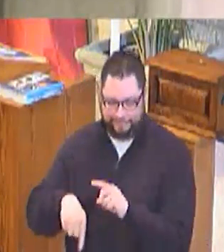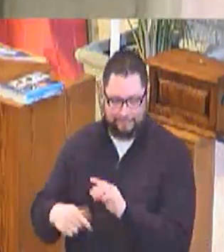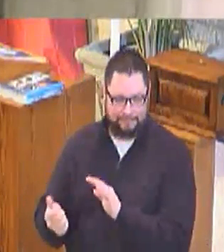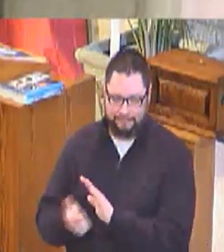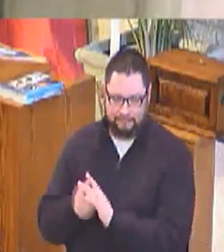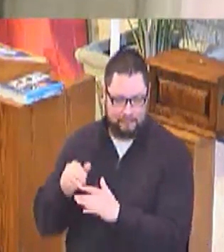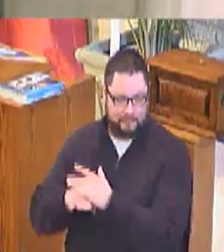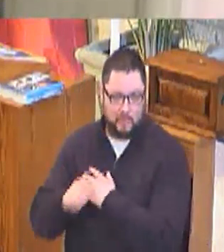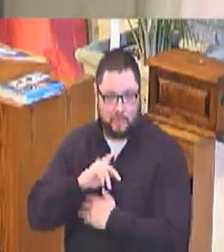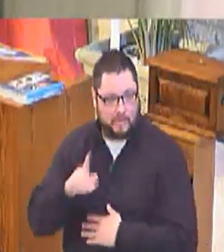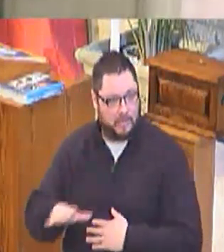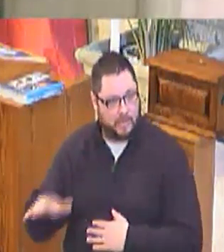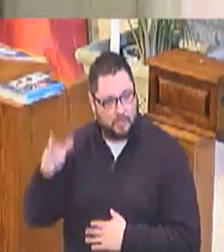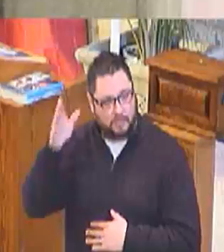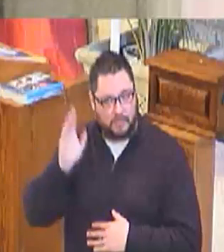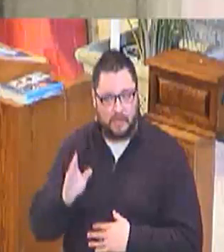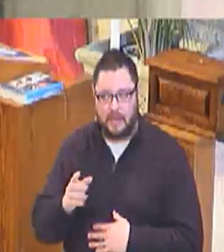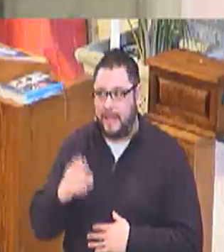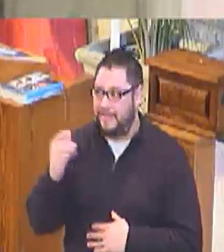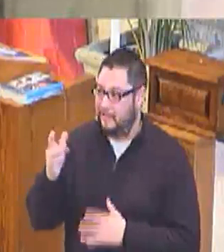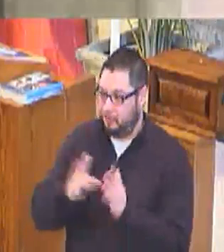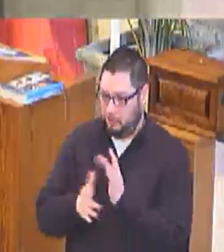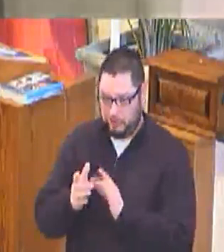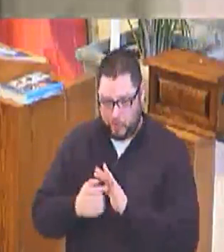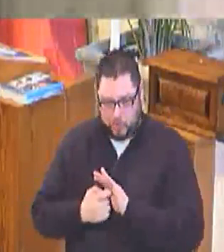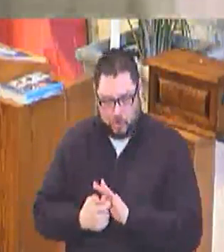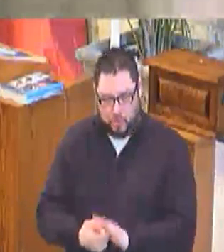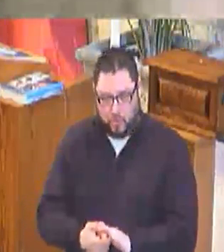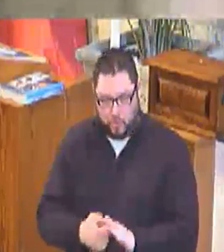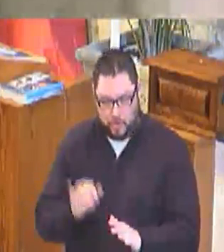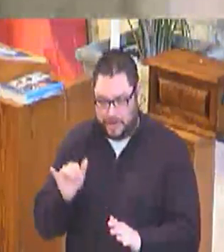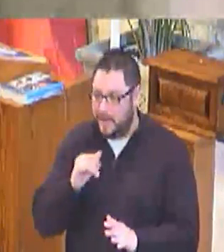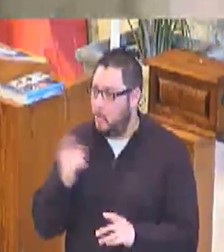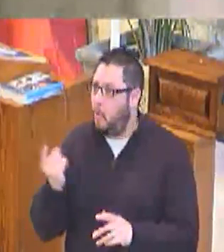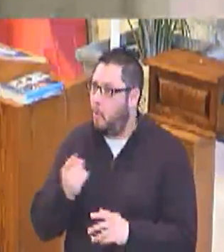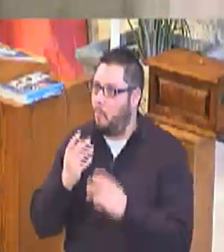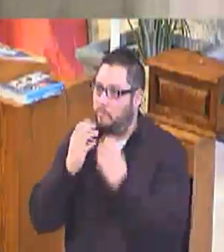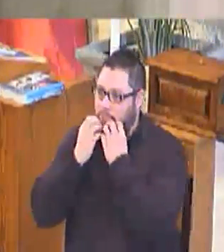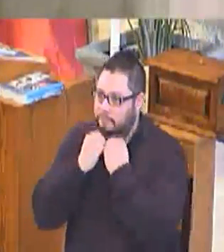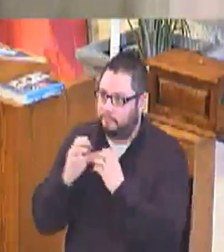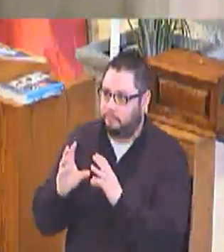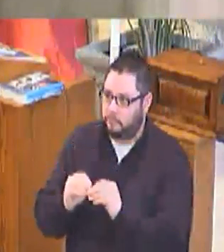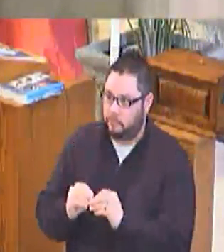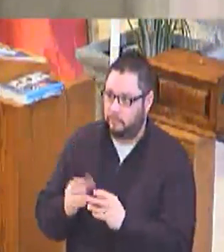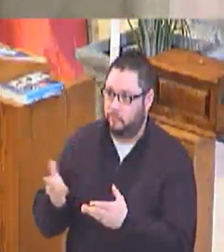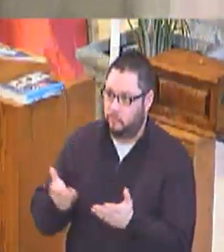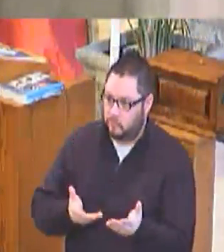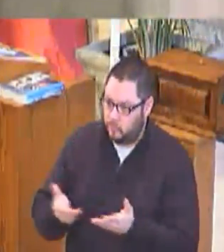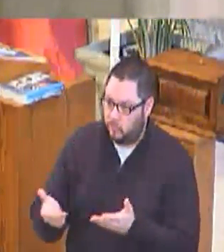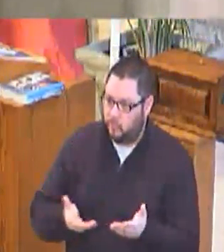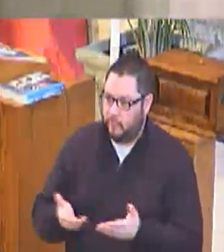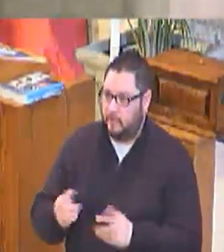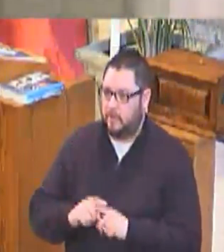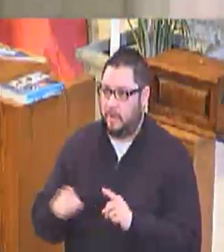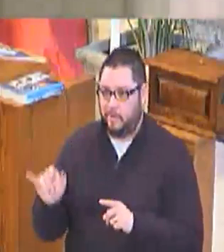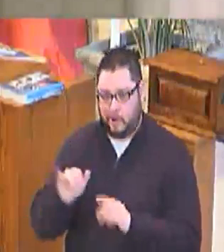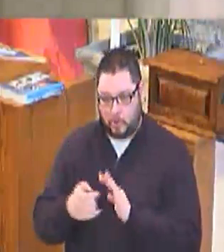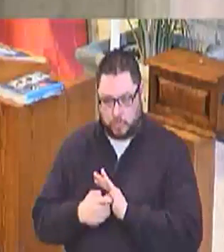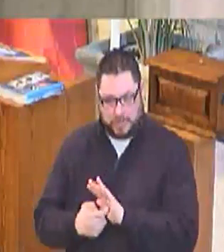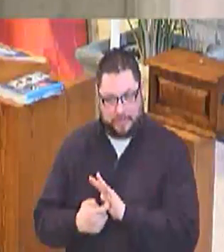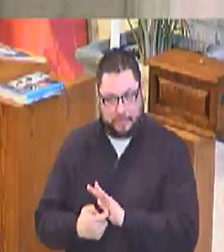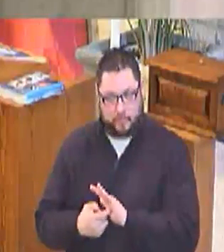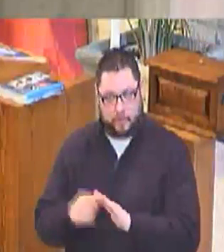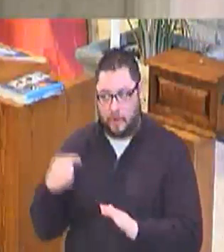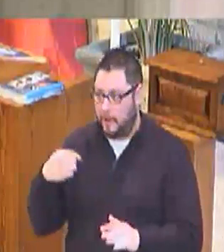I believe that Jesus was demonstrating for us not only sacred service, but Jesus was also demonstrating for us that